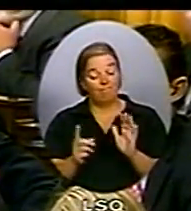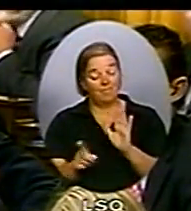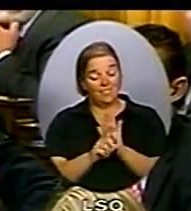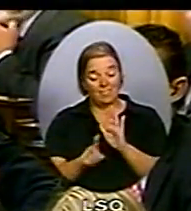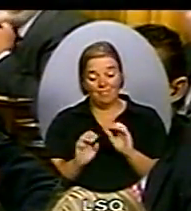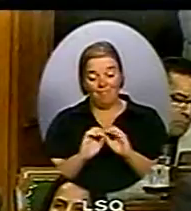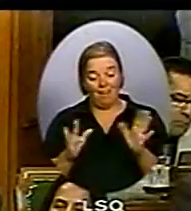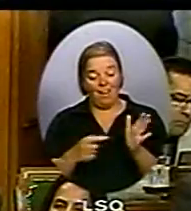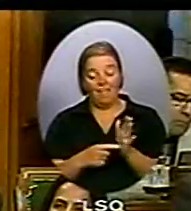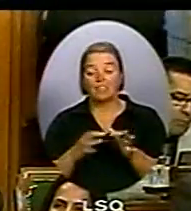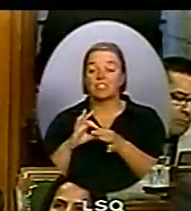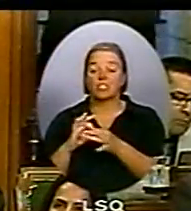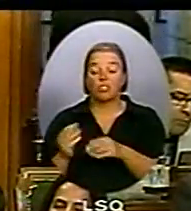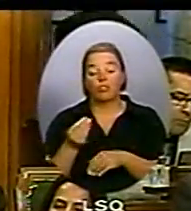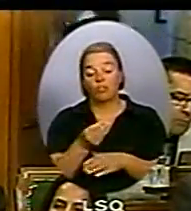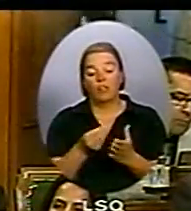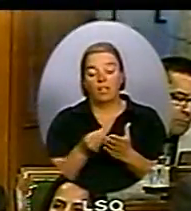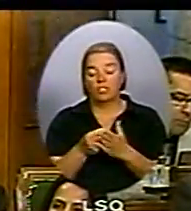accepted